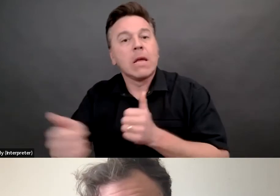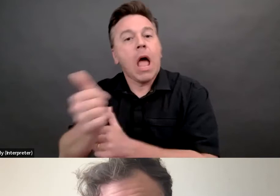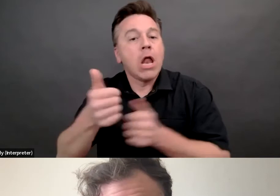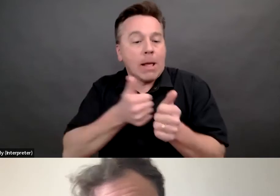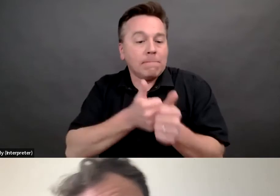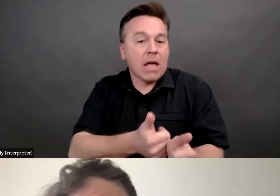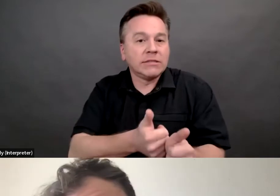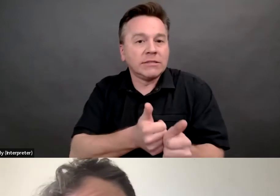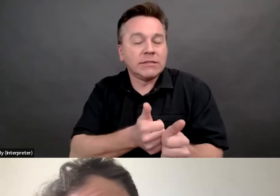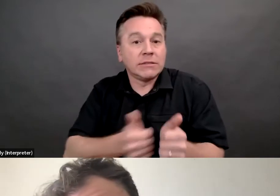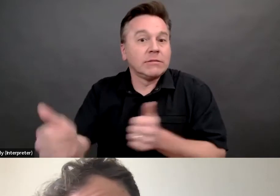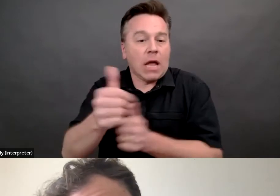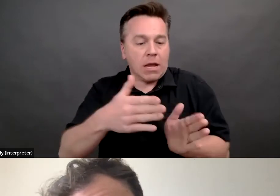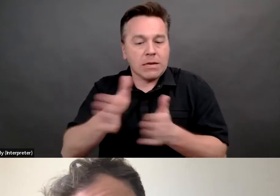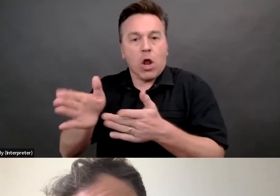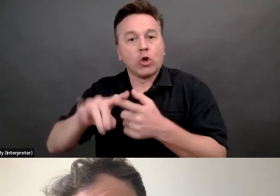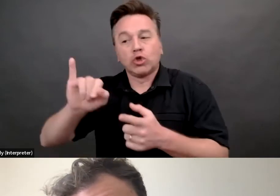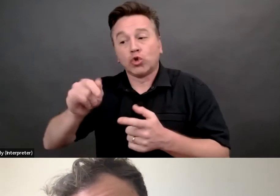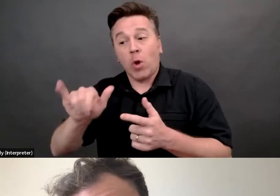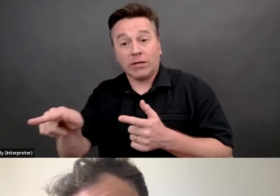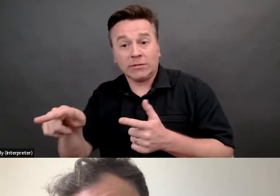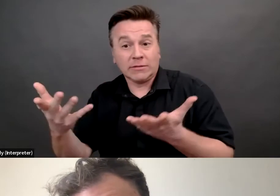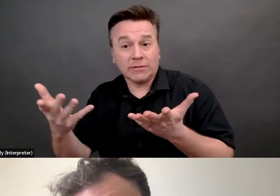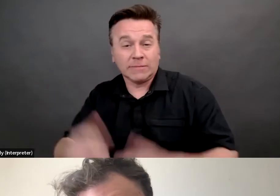compliance and tilt toward joy?